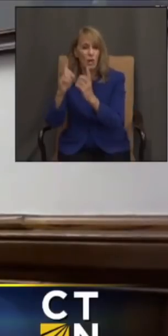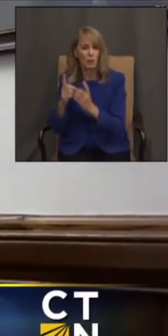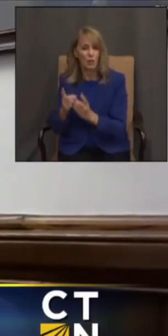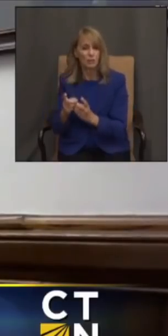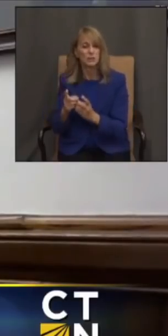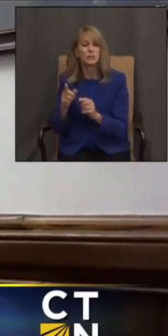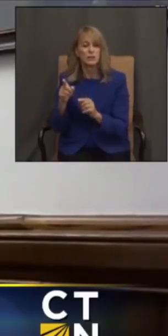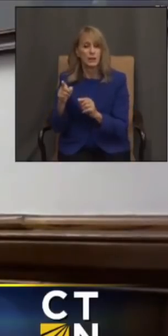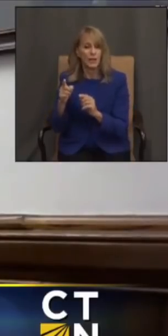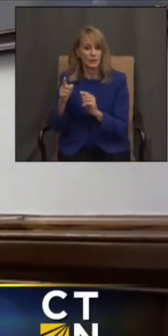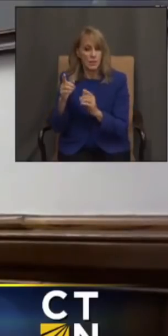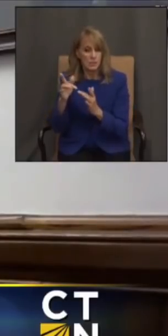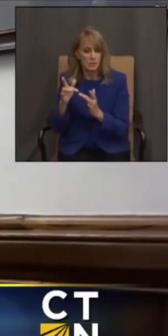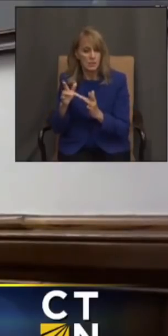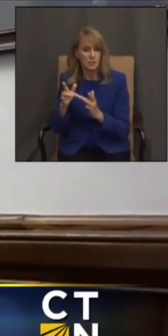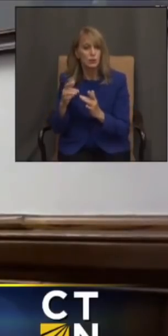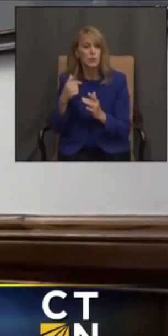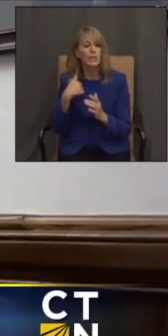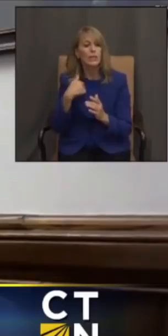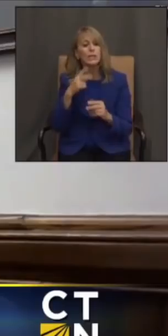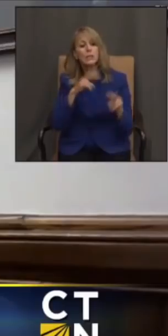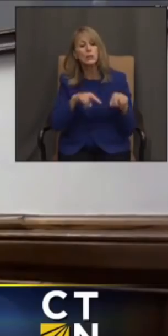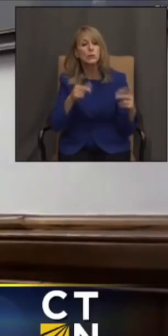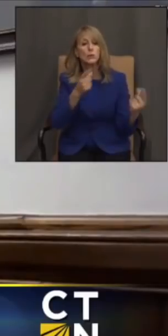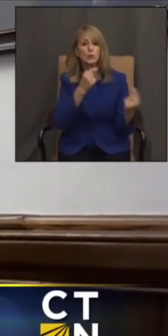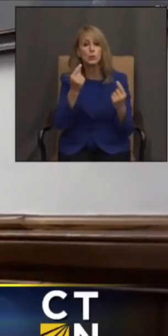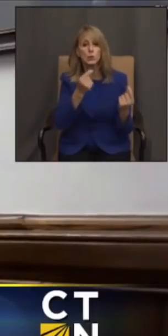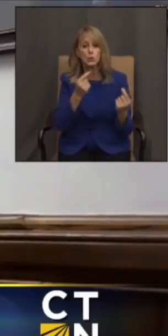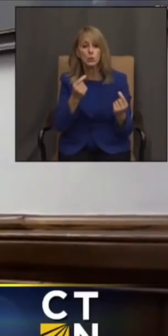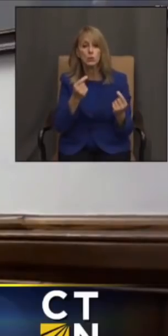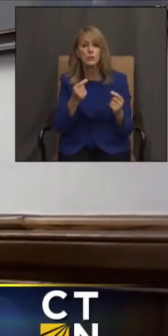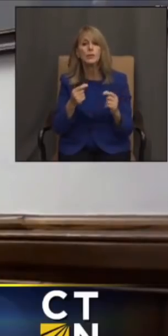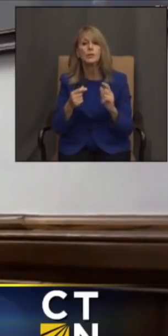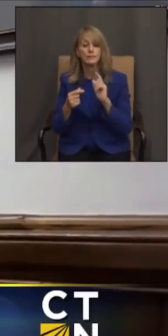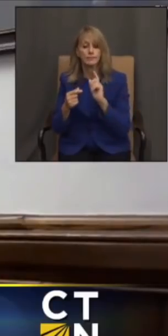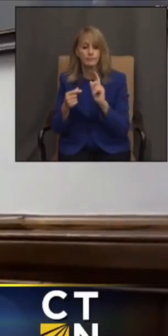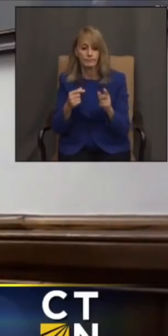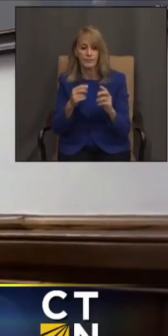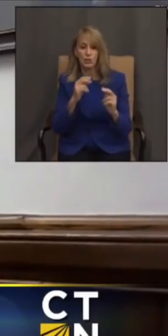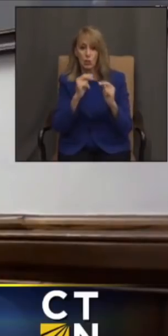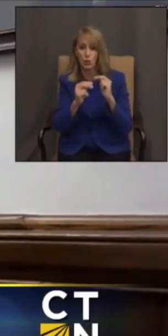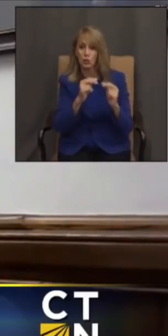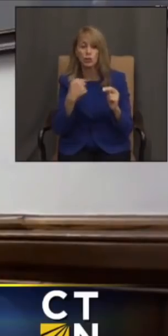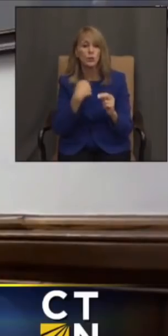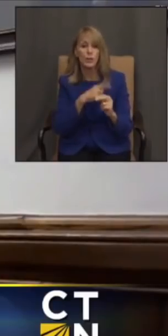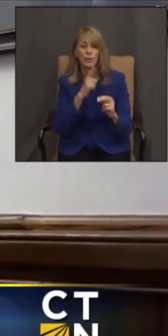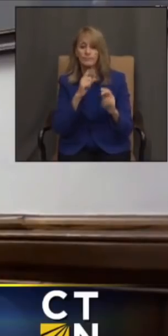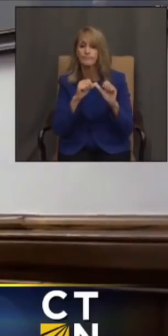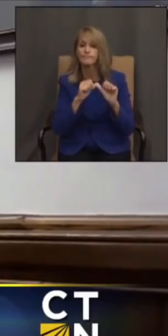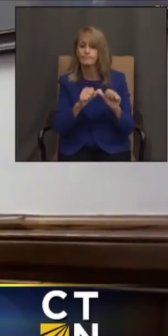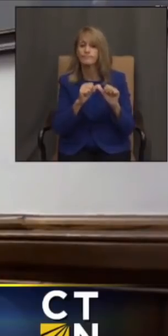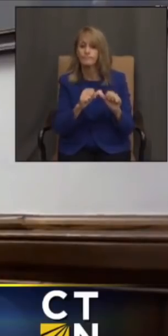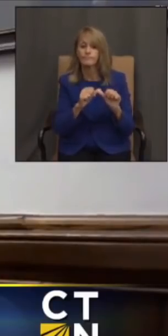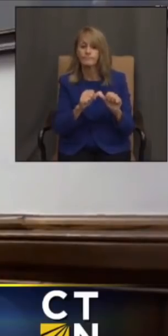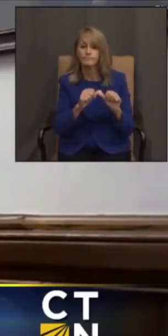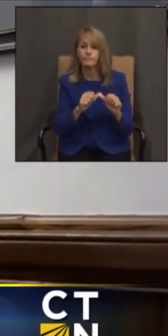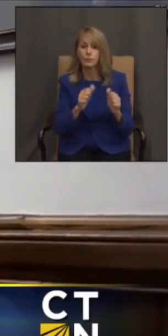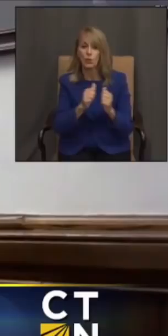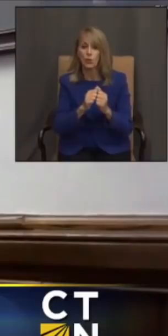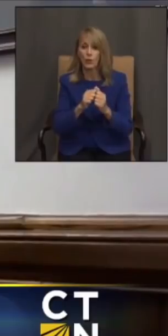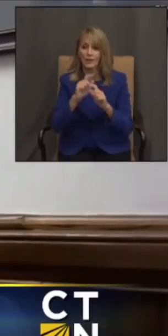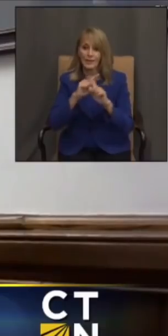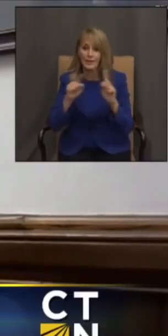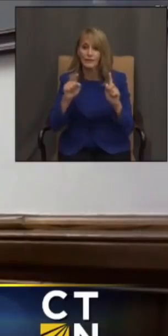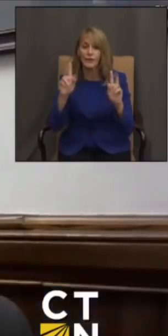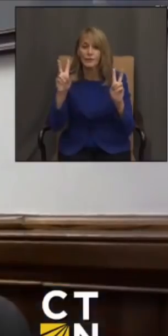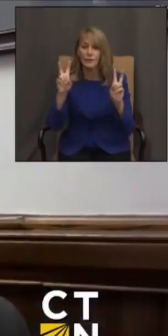various options at this time. Obviously, as you know, those negotiations are ongoing between those particular